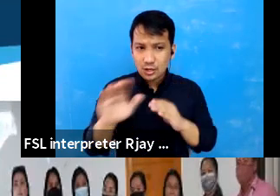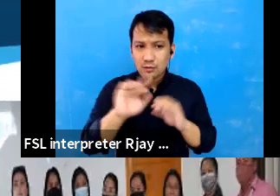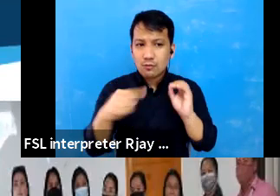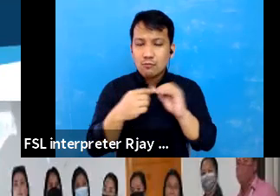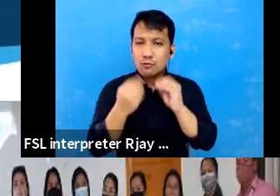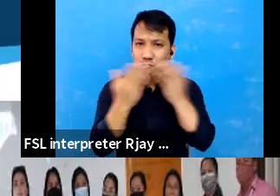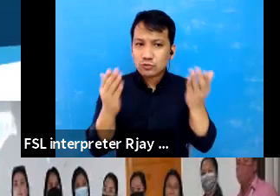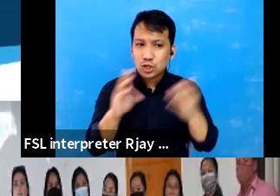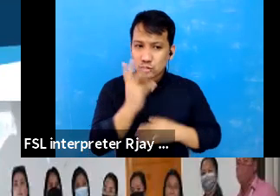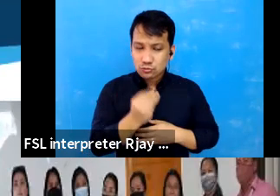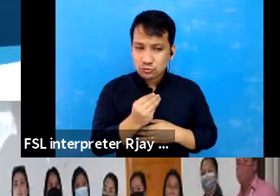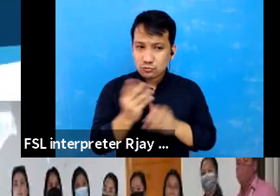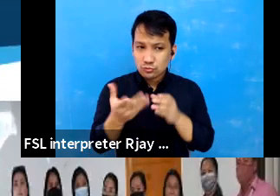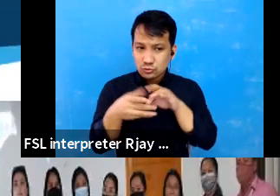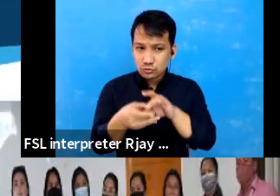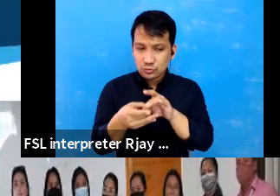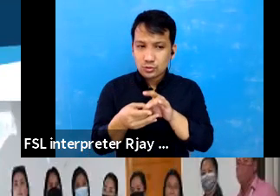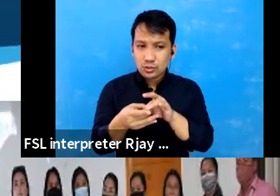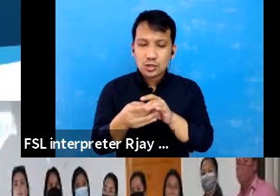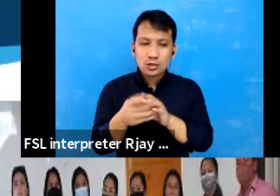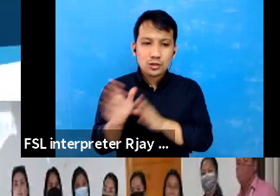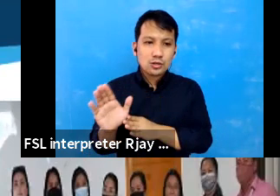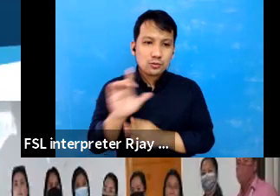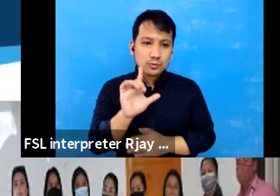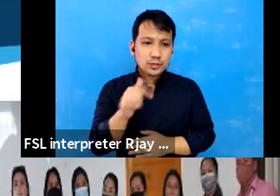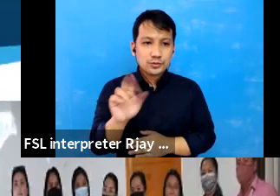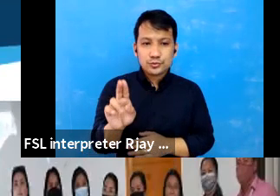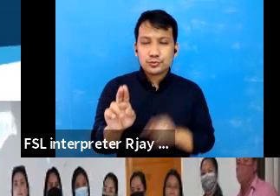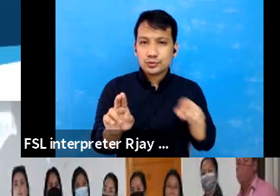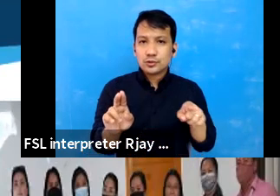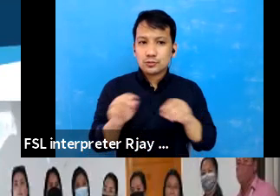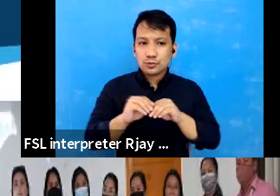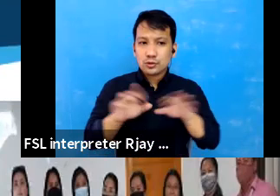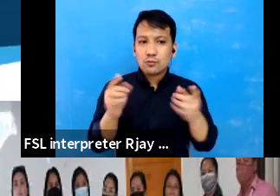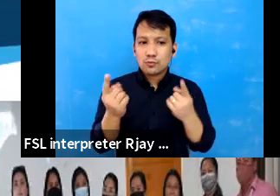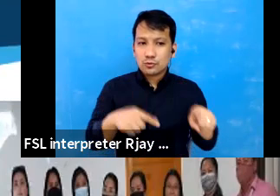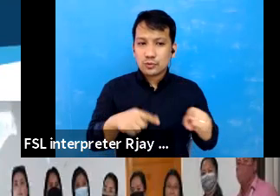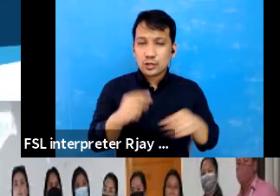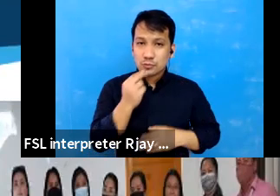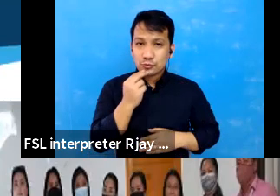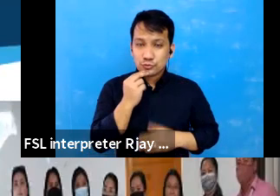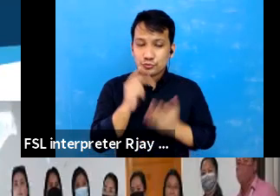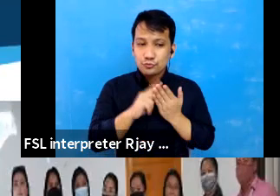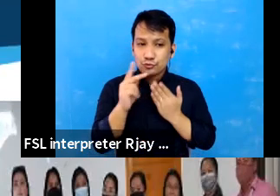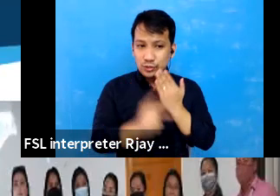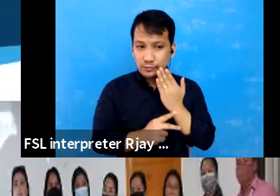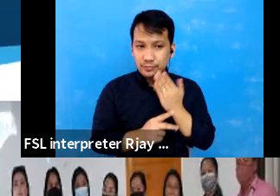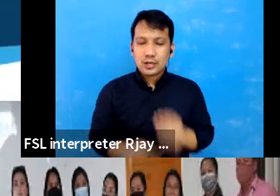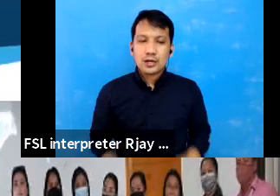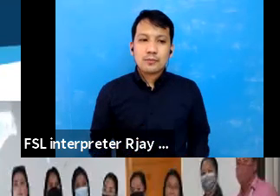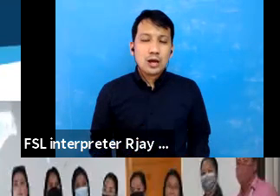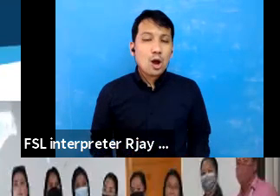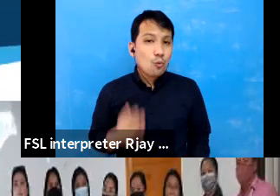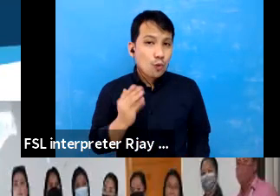supervisor proposed the convergence between the DepEd and the local government in the implementation of nutrition programs. Alam naman